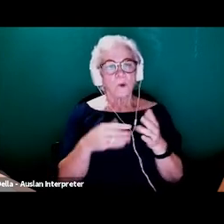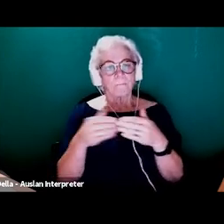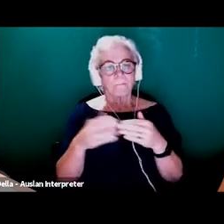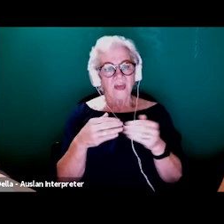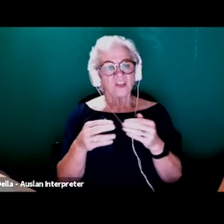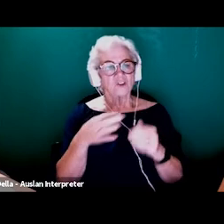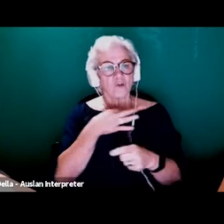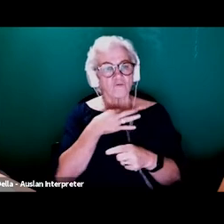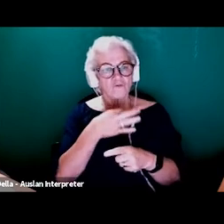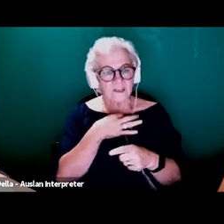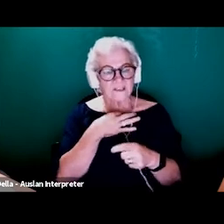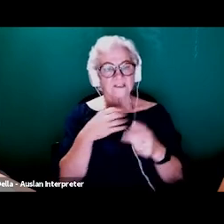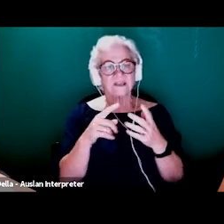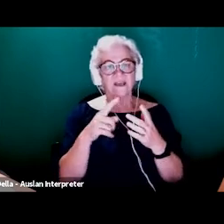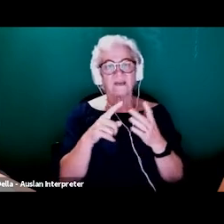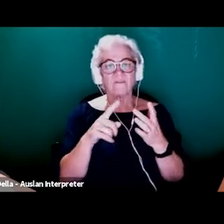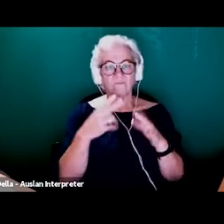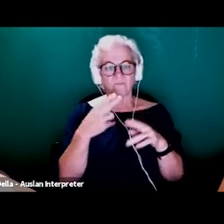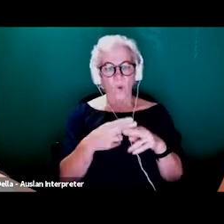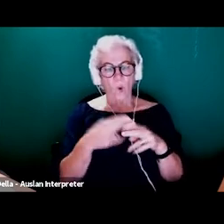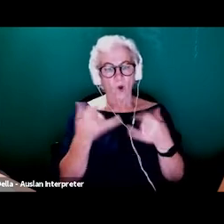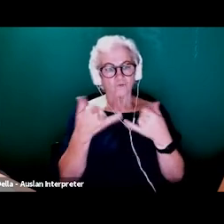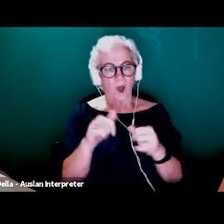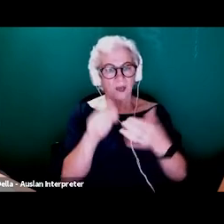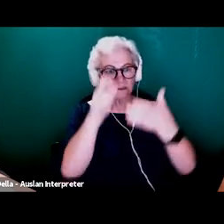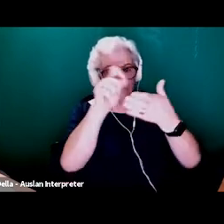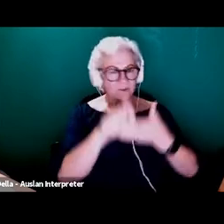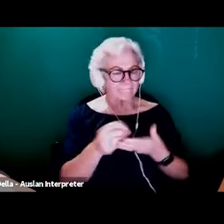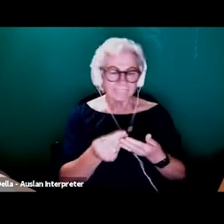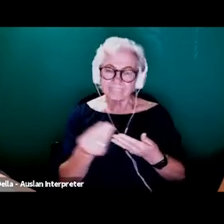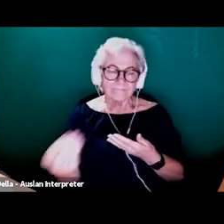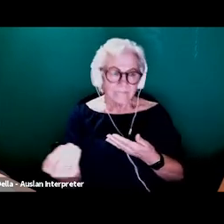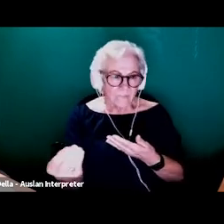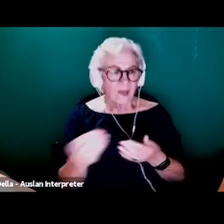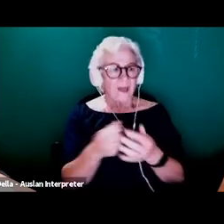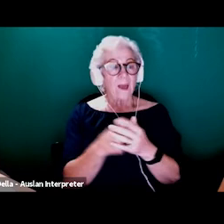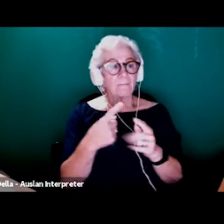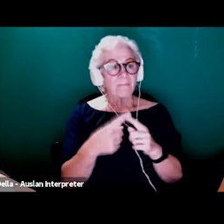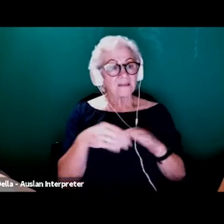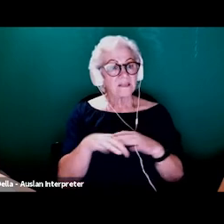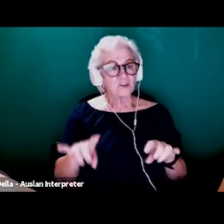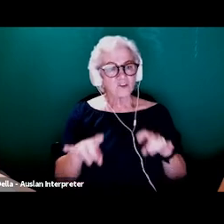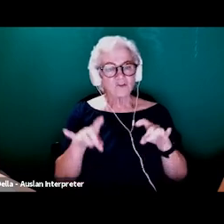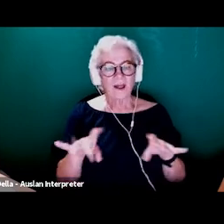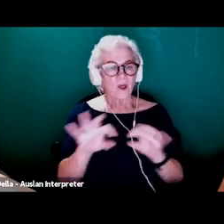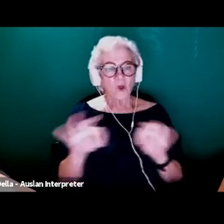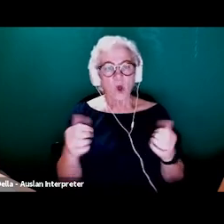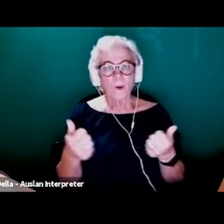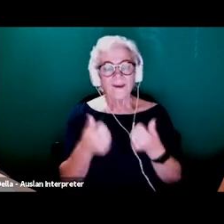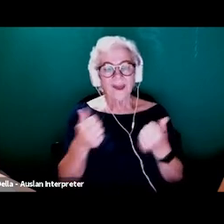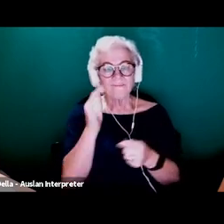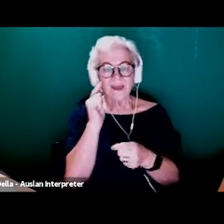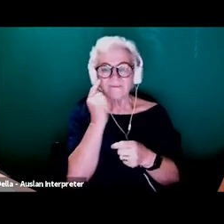inappropriate prescribing. Currently in Australia, there's a lack of population-based level evidence